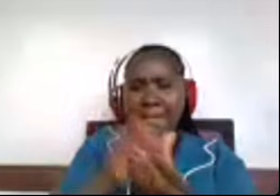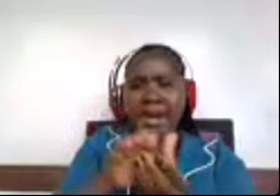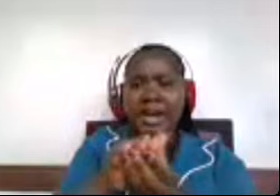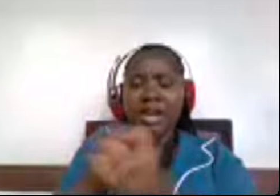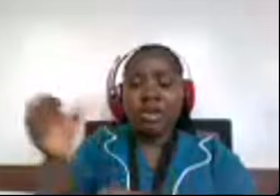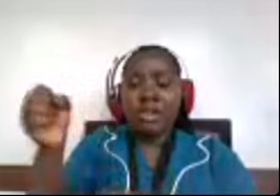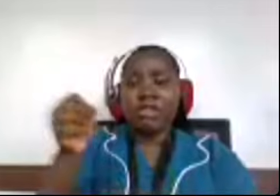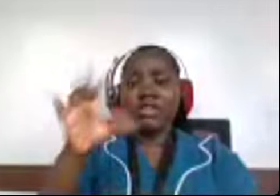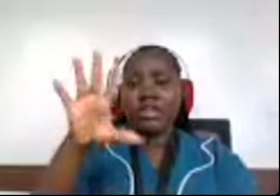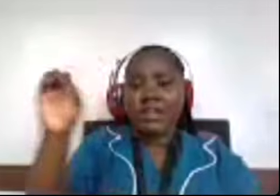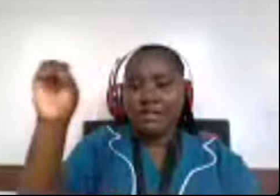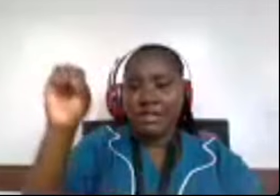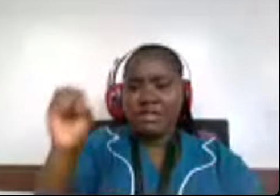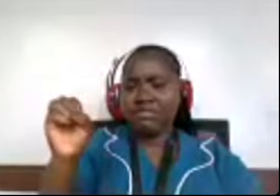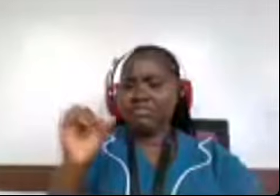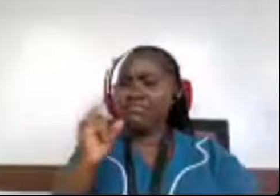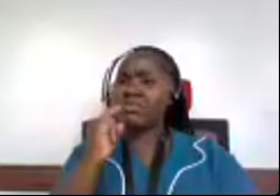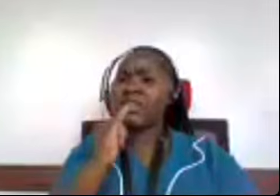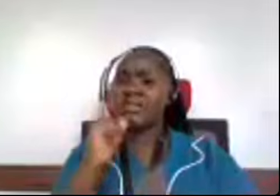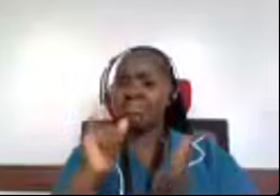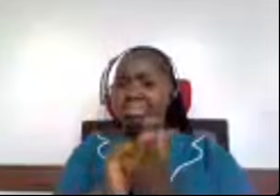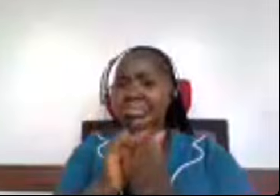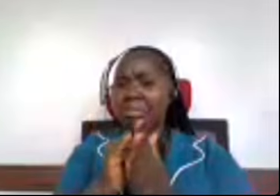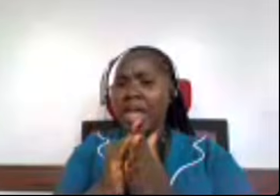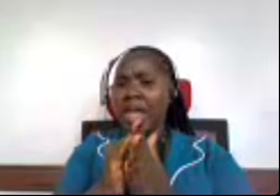they will have a further 15% to pay?